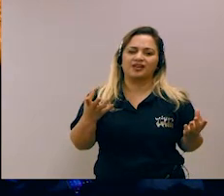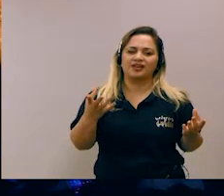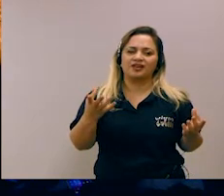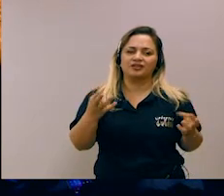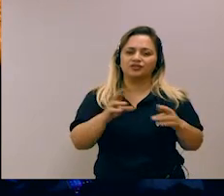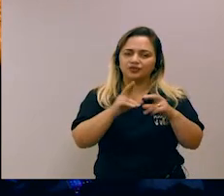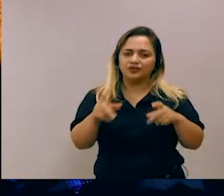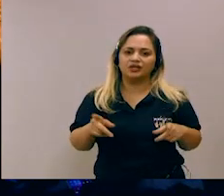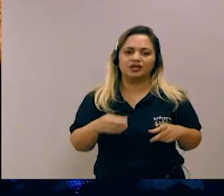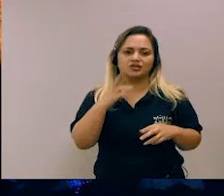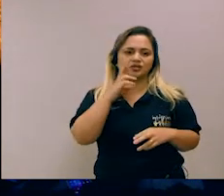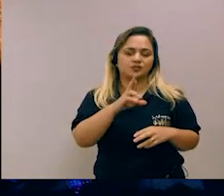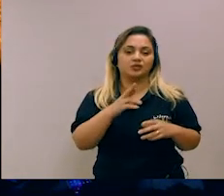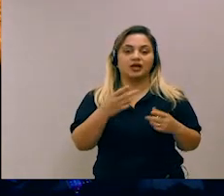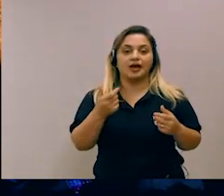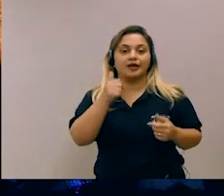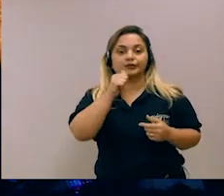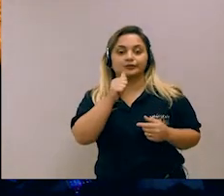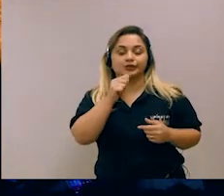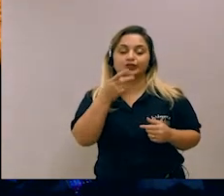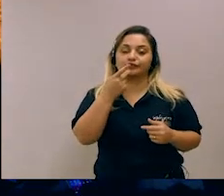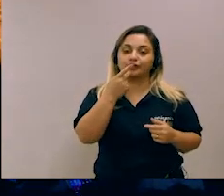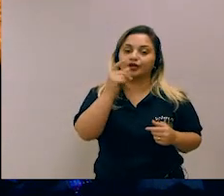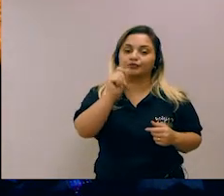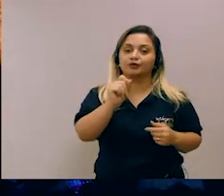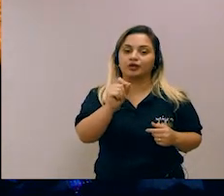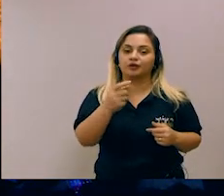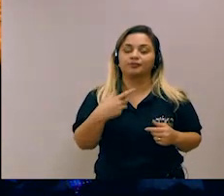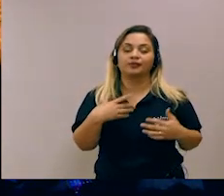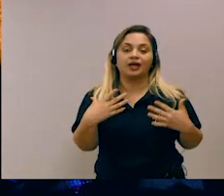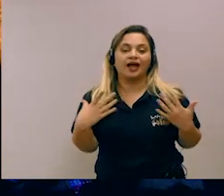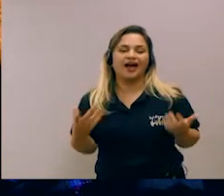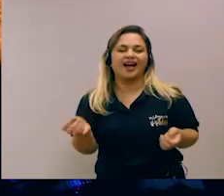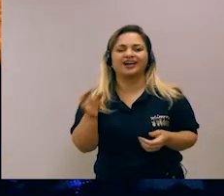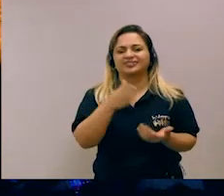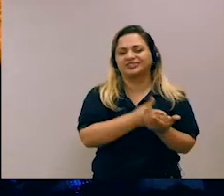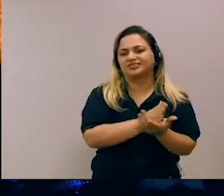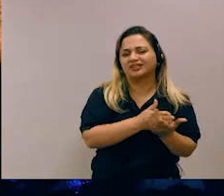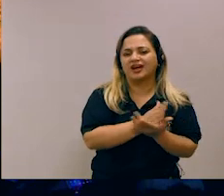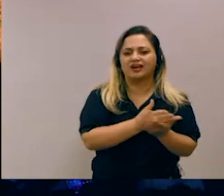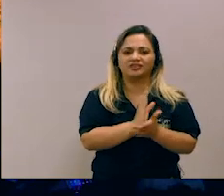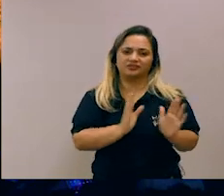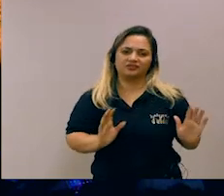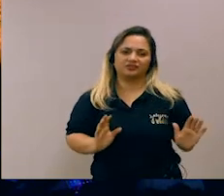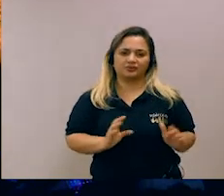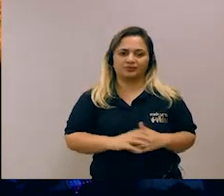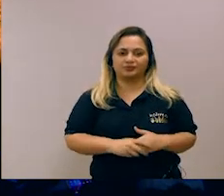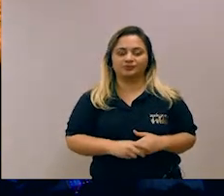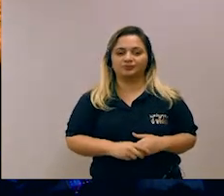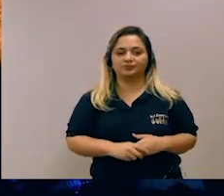any sense of success, and they didn't understand why it should be their future profession.